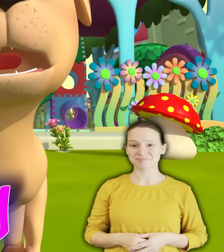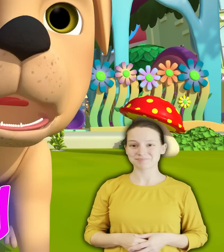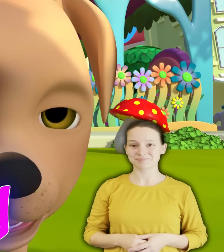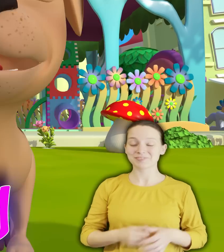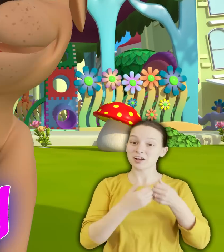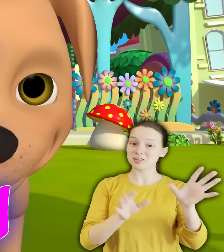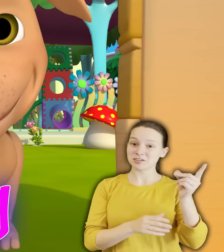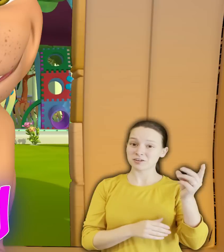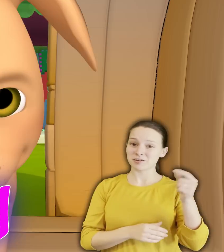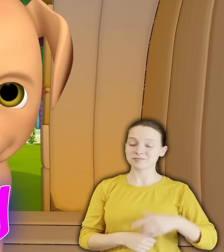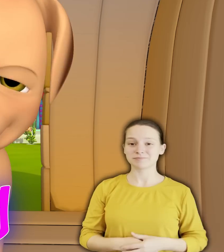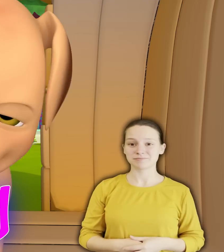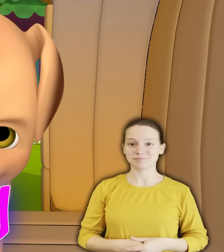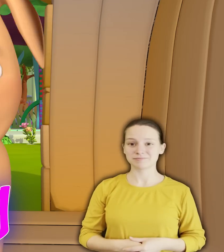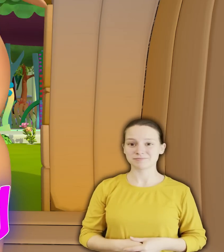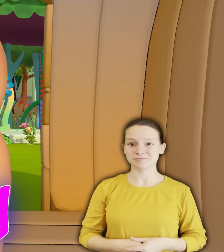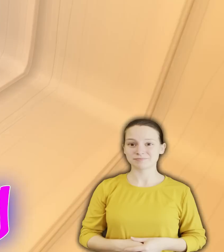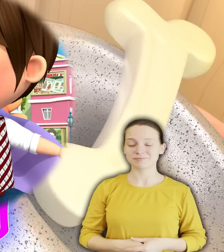name lost